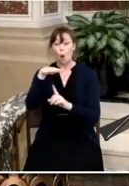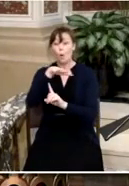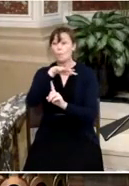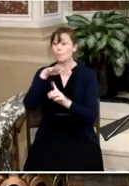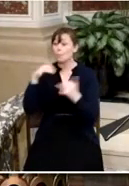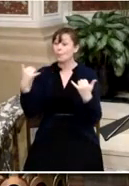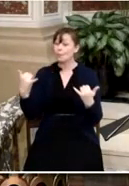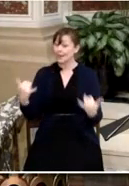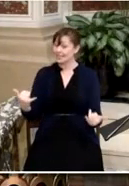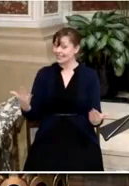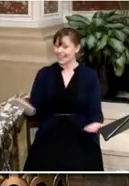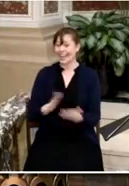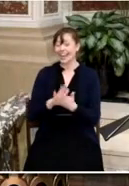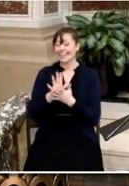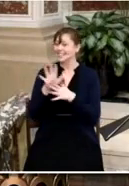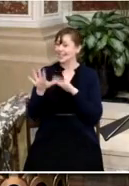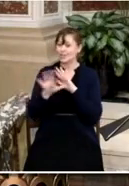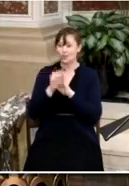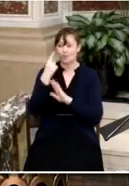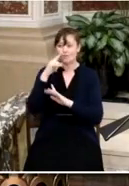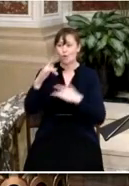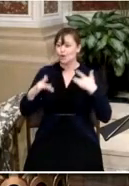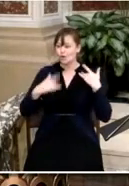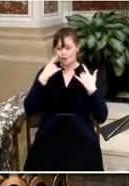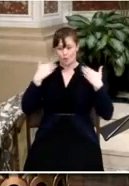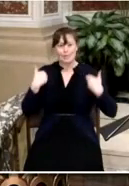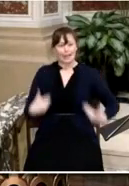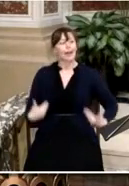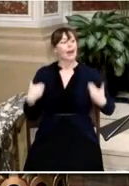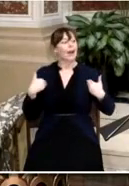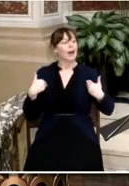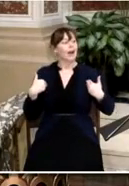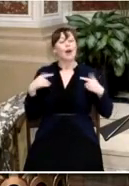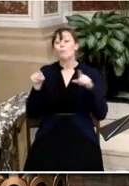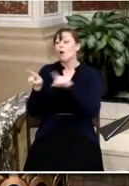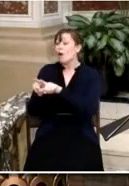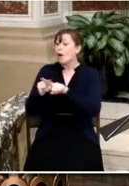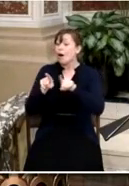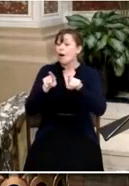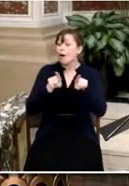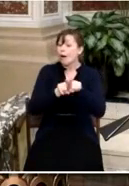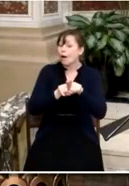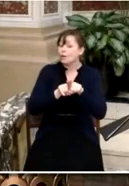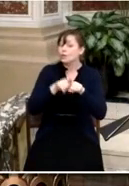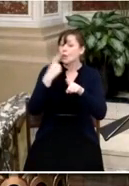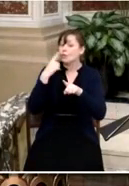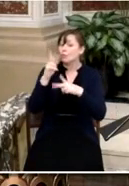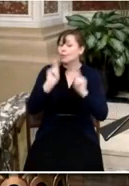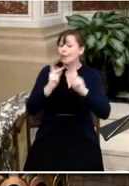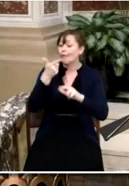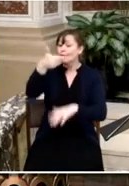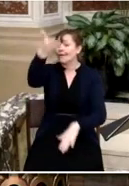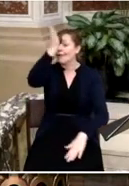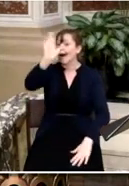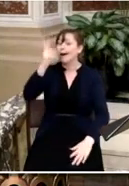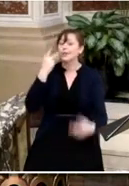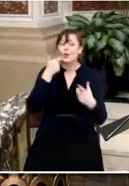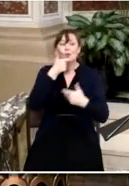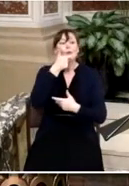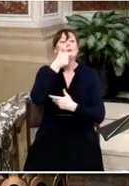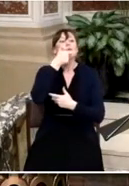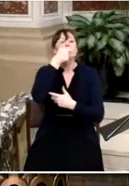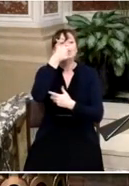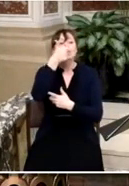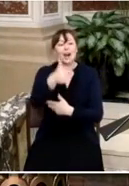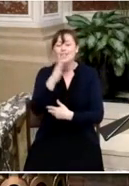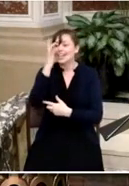is a source of joy to me, but also to the people of God who are viewing this